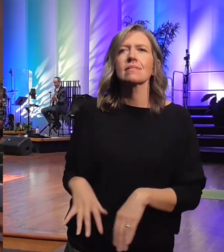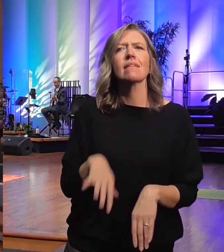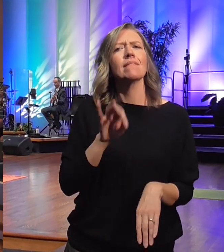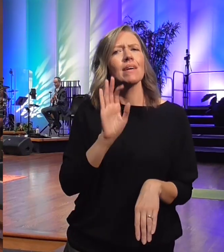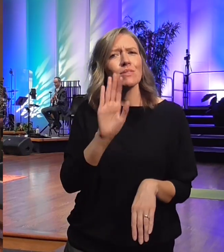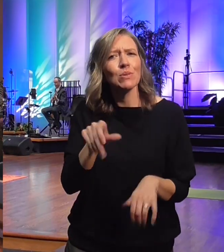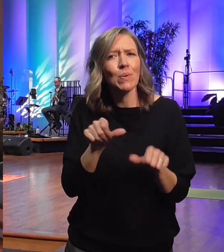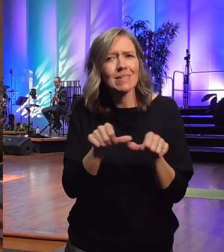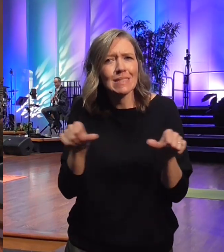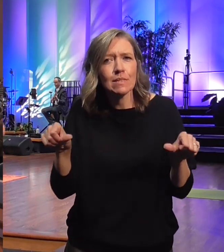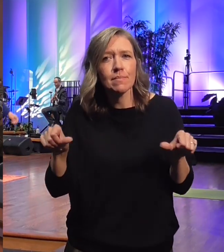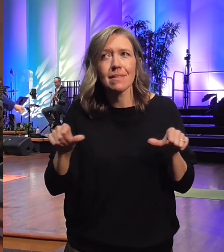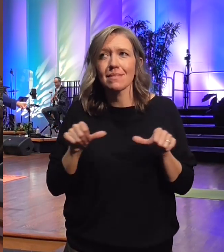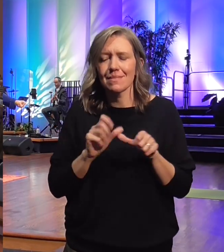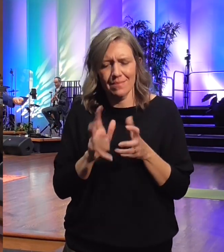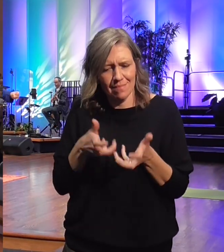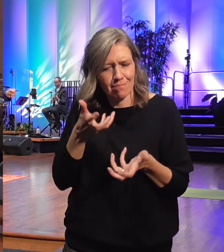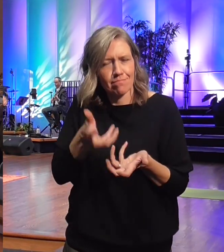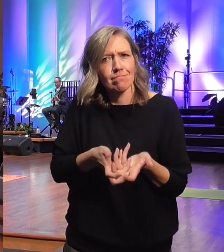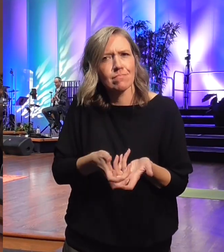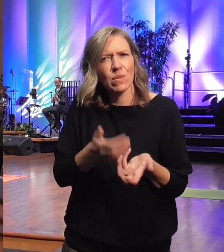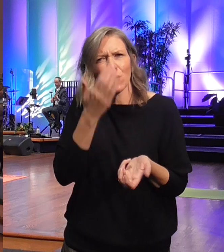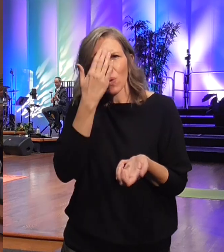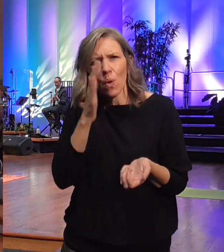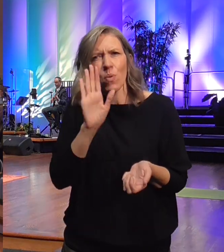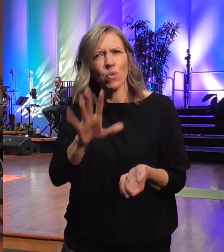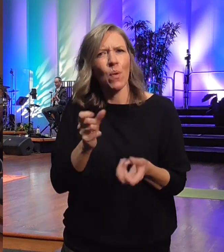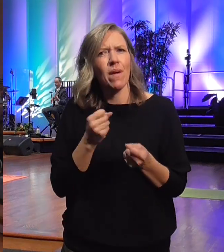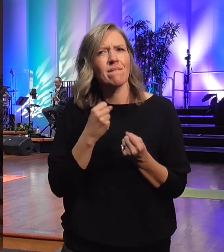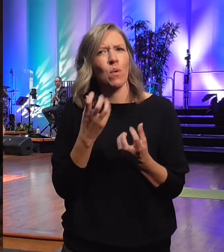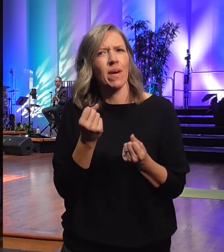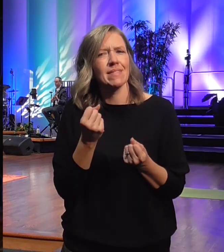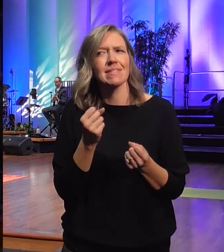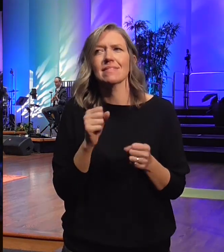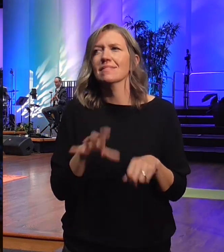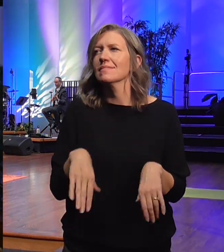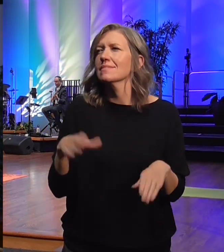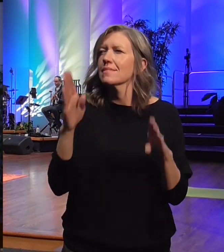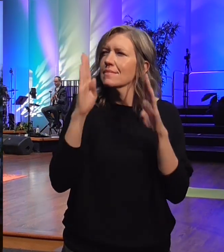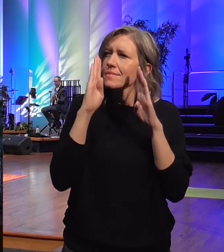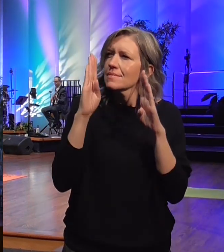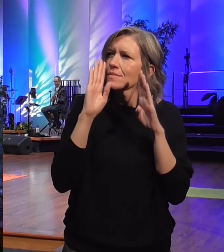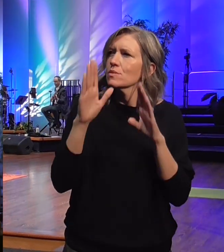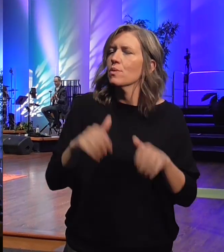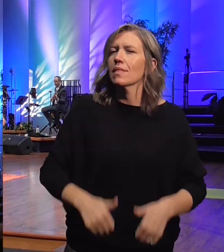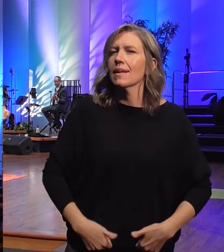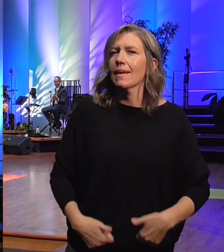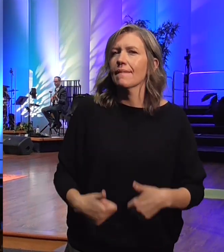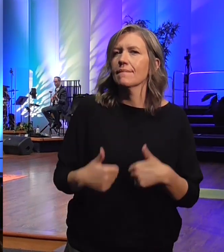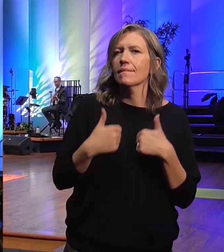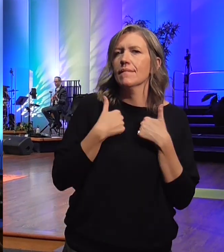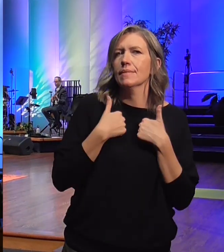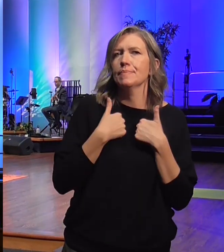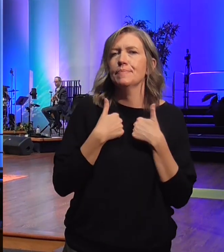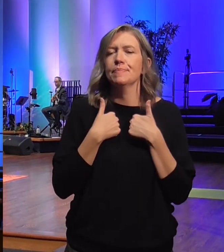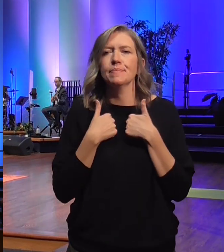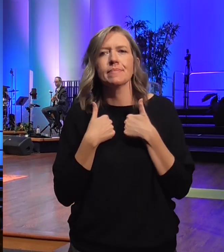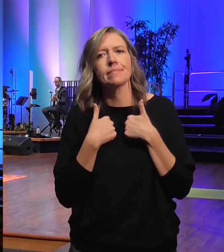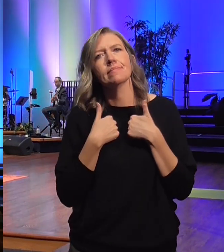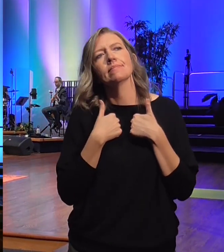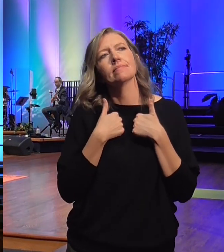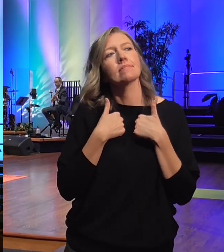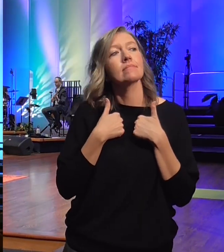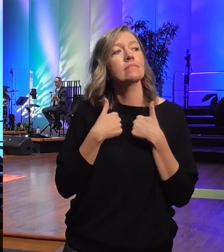Find your space, all is grace, know your voice. Listen to your life, life, life,